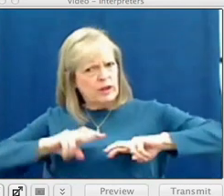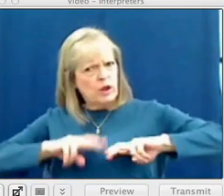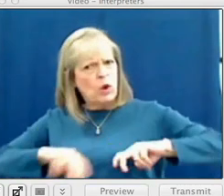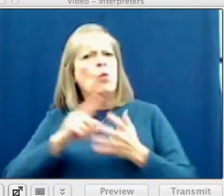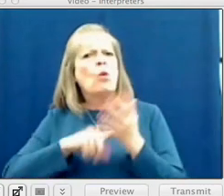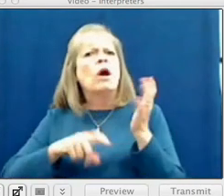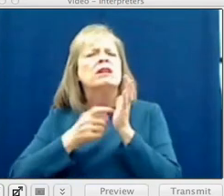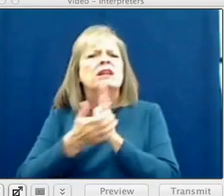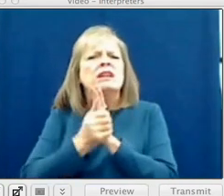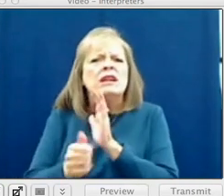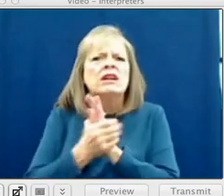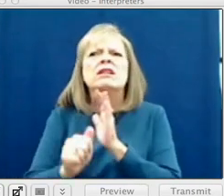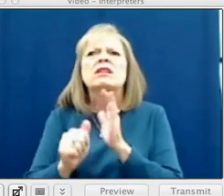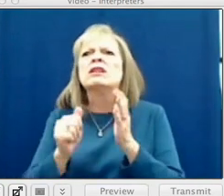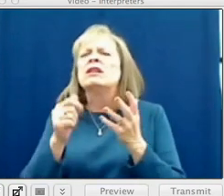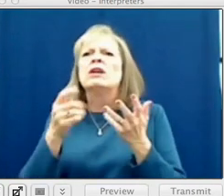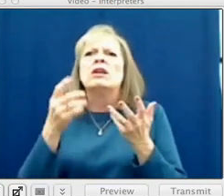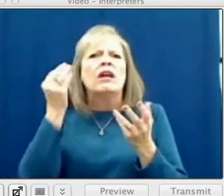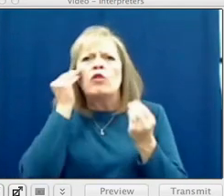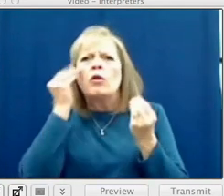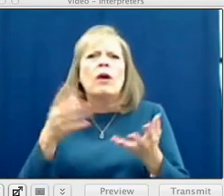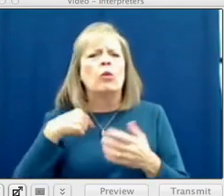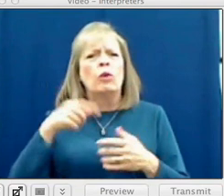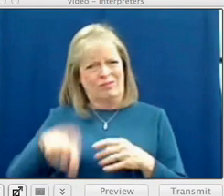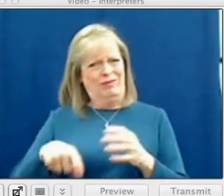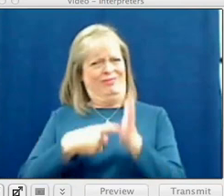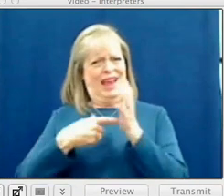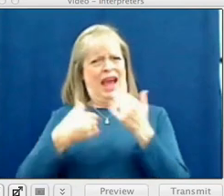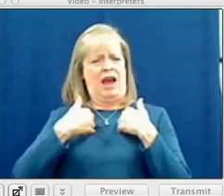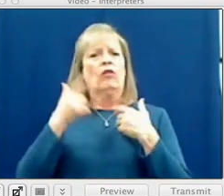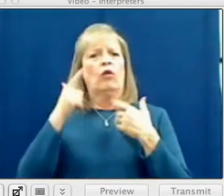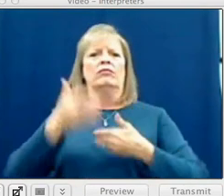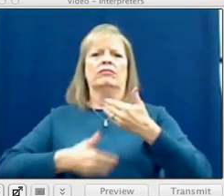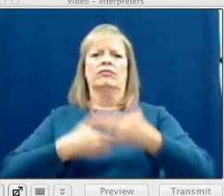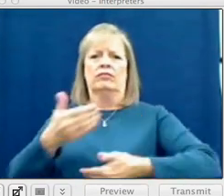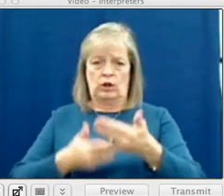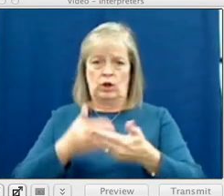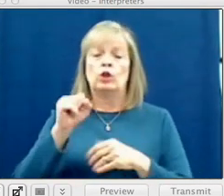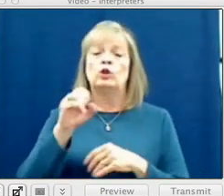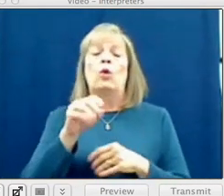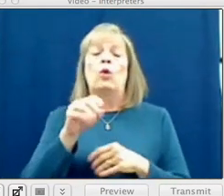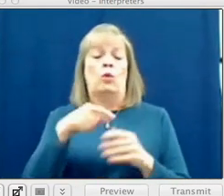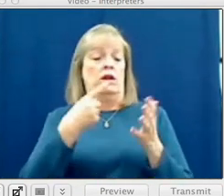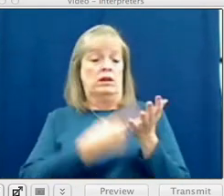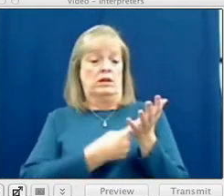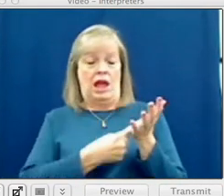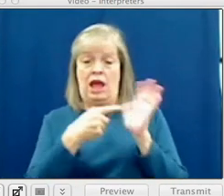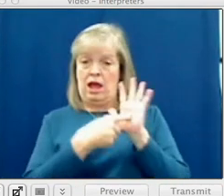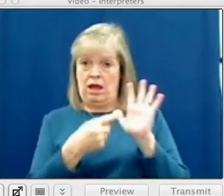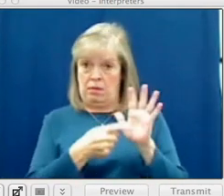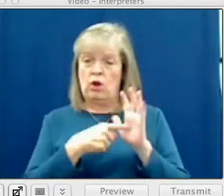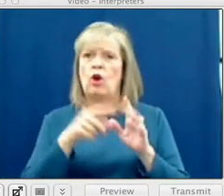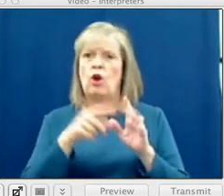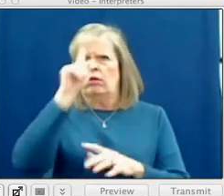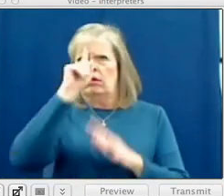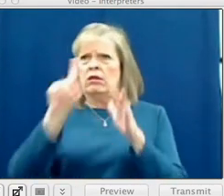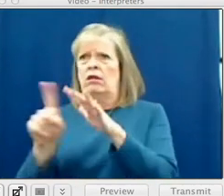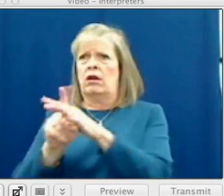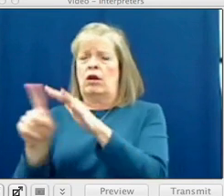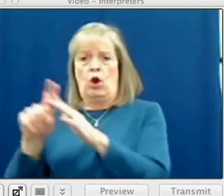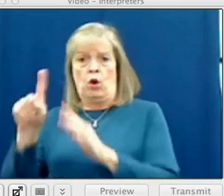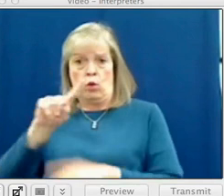So if you have questions as I'm going through these examples, go ahead and type them in, because I will stop when I get done with looking